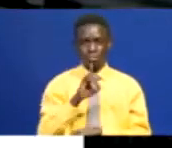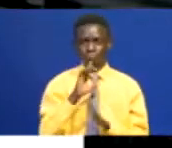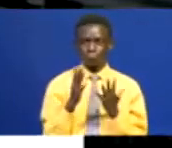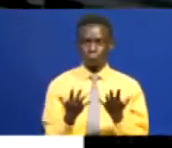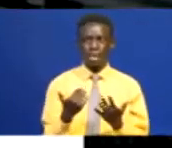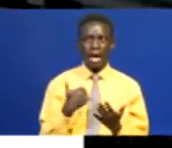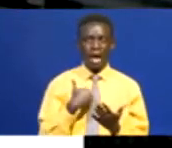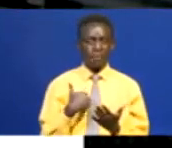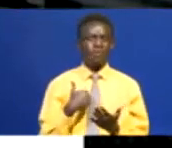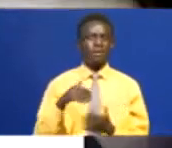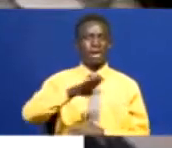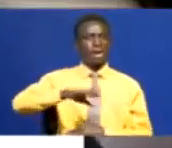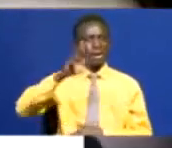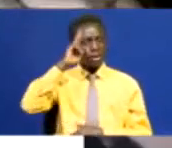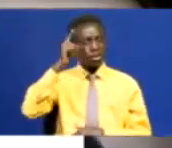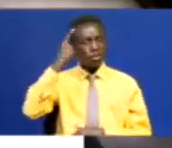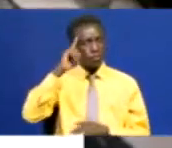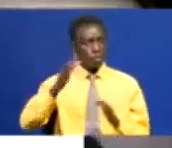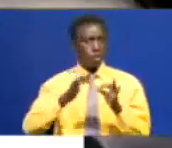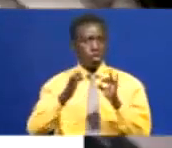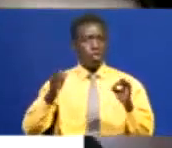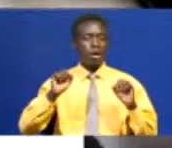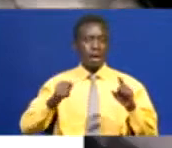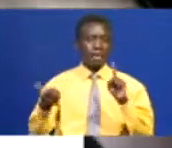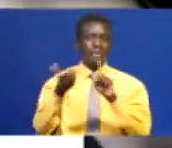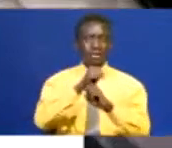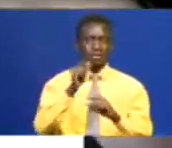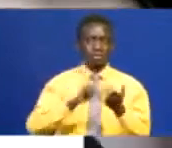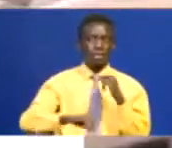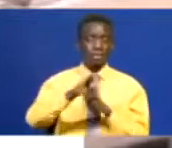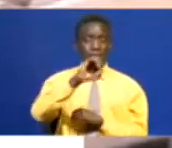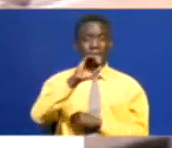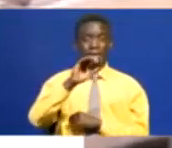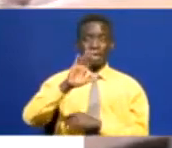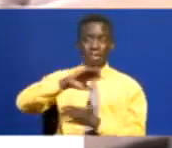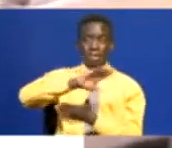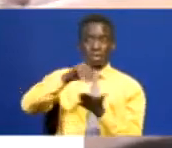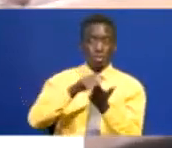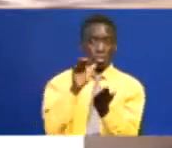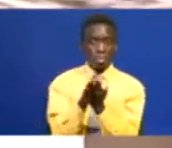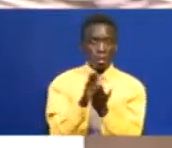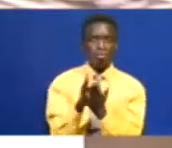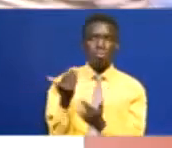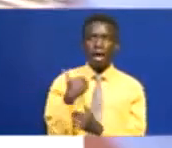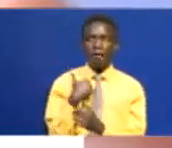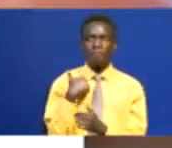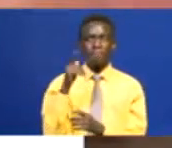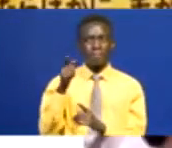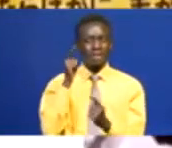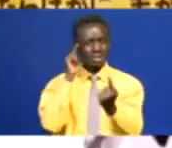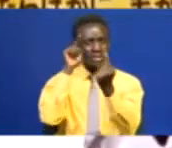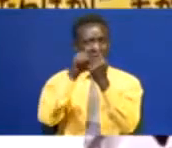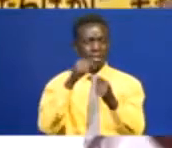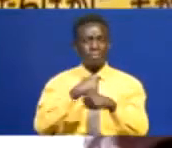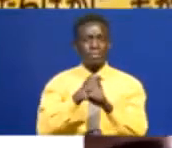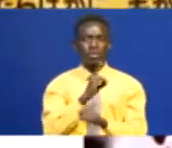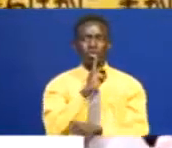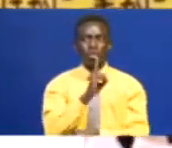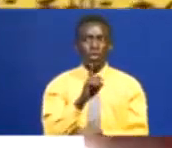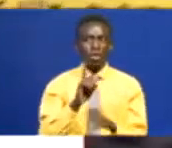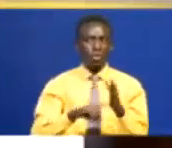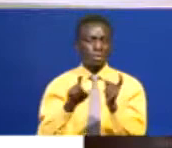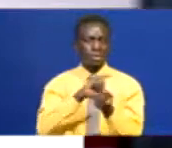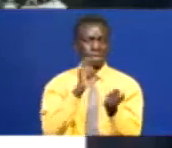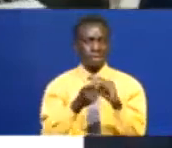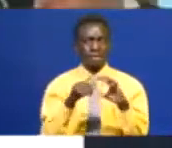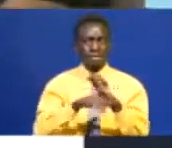distance to sustainably and stably achieve the central bank's 2% inflation target, indicating no change to Japan's ultra-loose